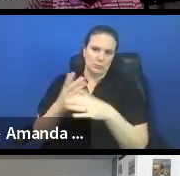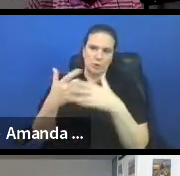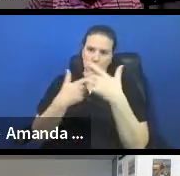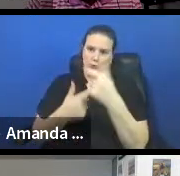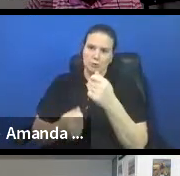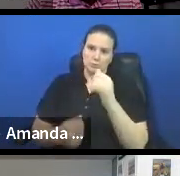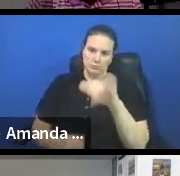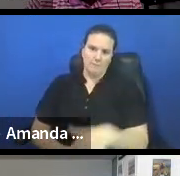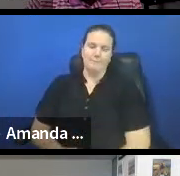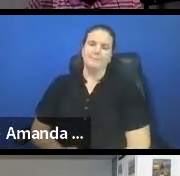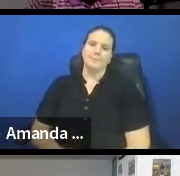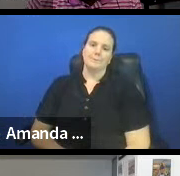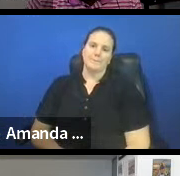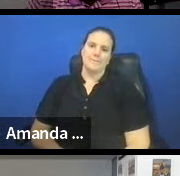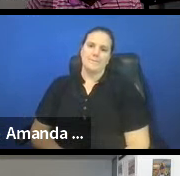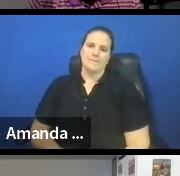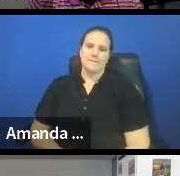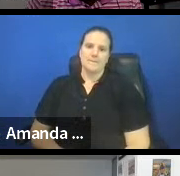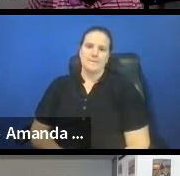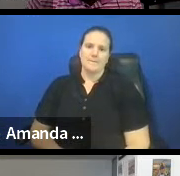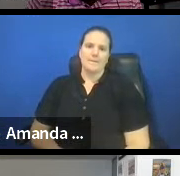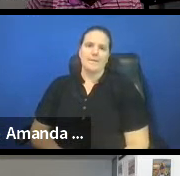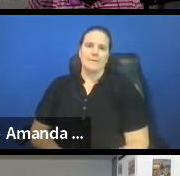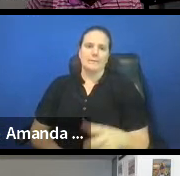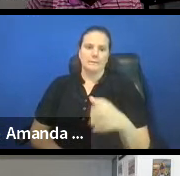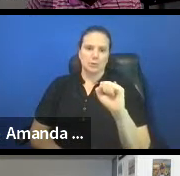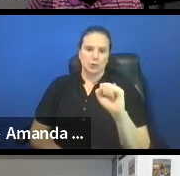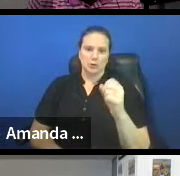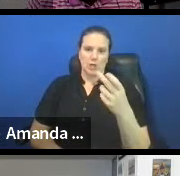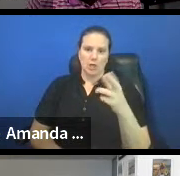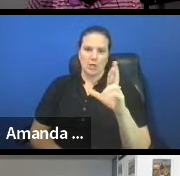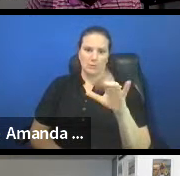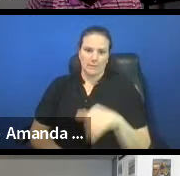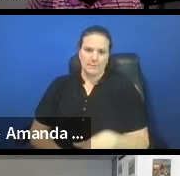interests. And I will call on Sherry.